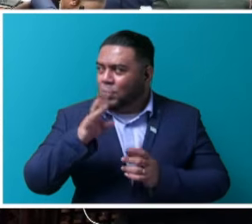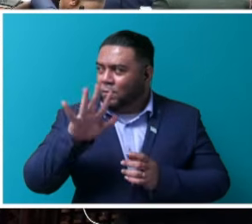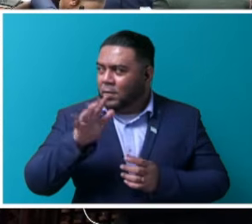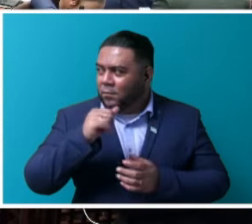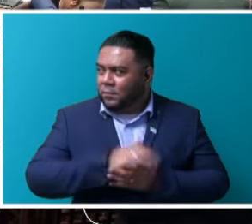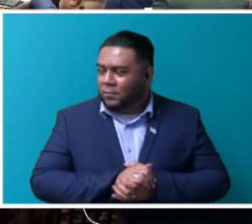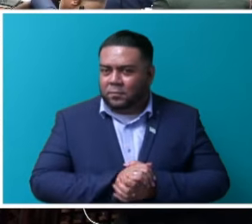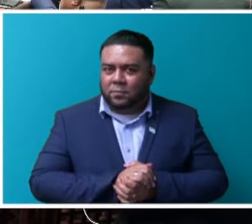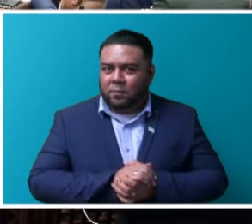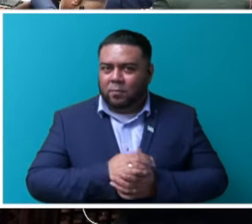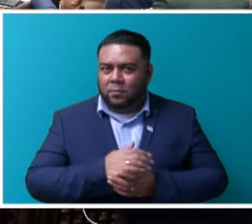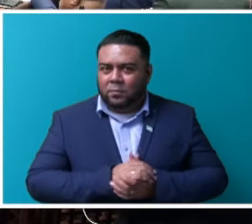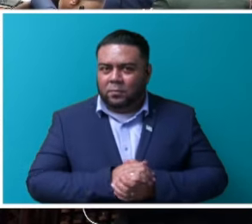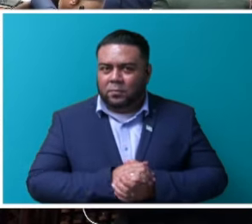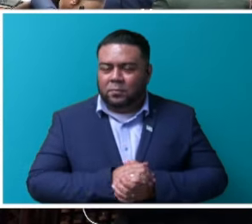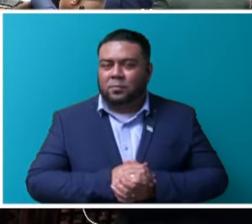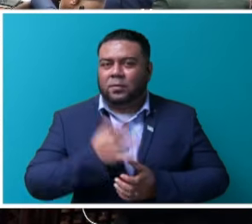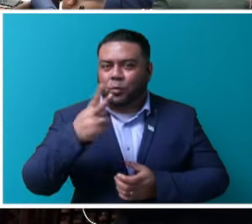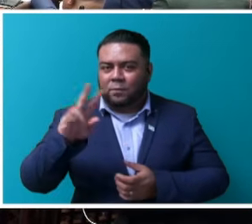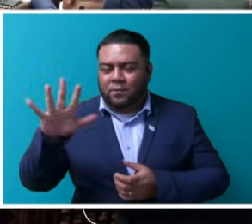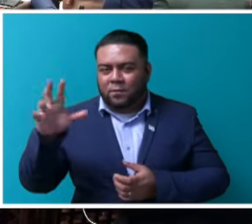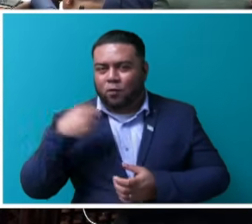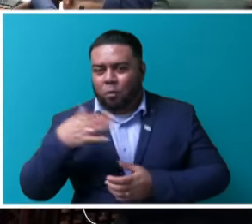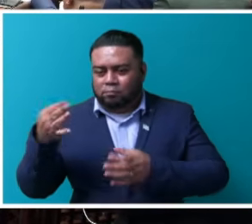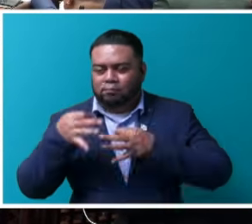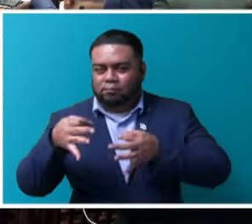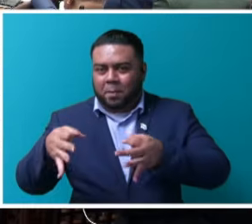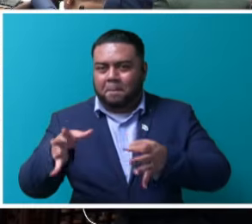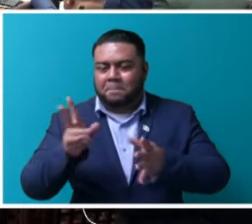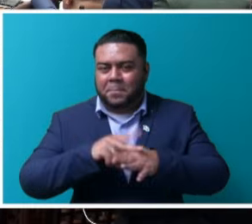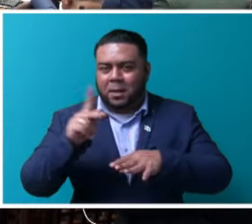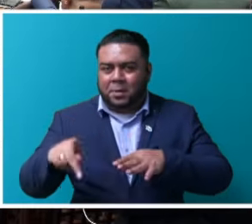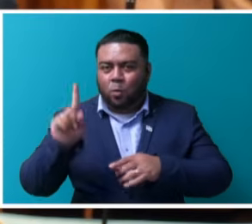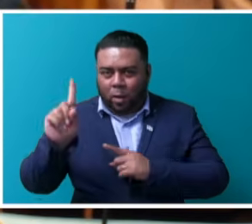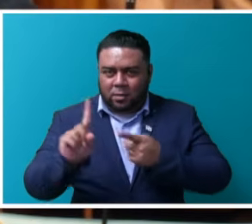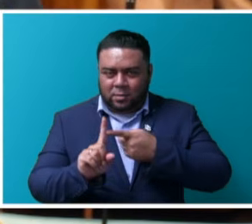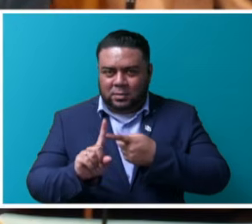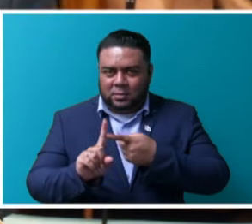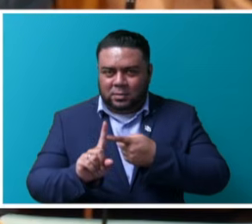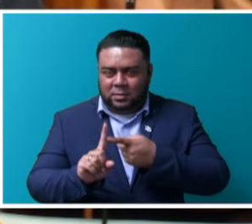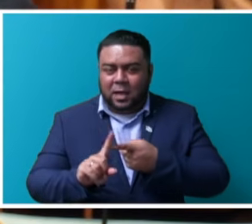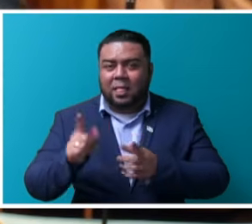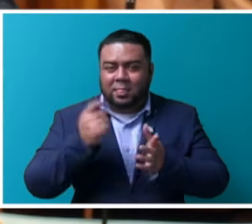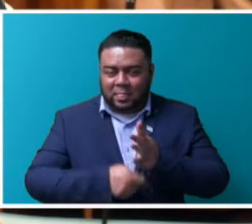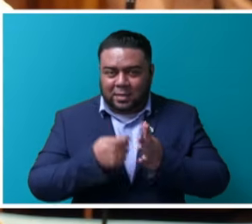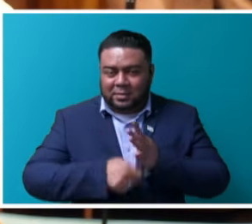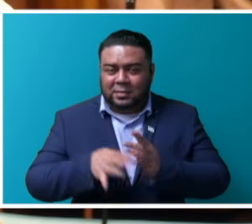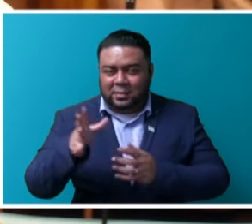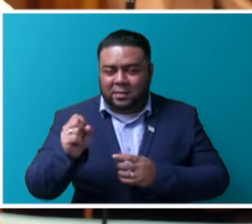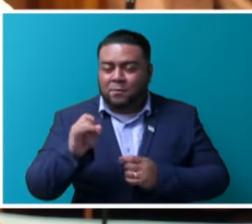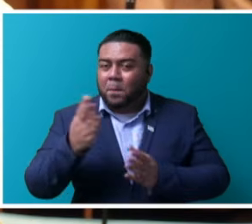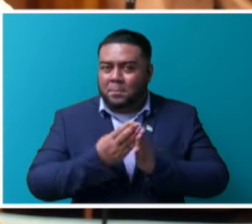2025-2026 national budget be considered by Parliament without delay. 1. Tax Administration Budget Amendment